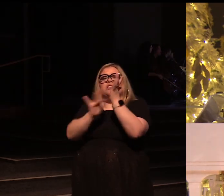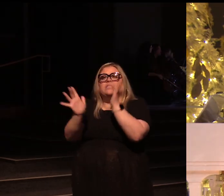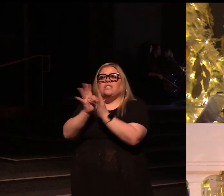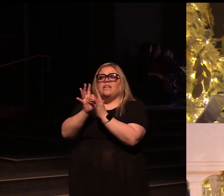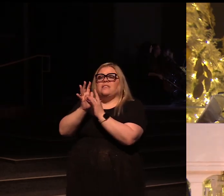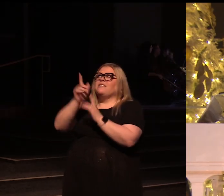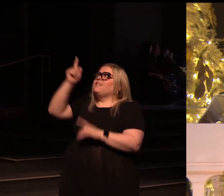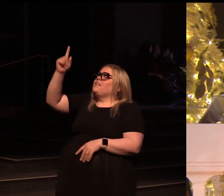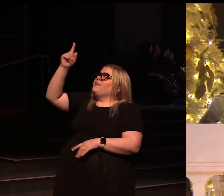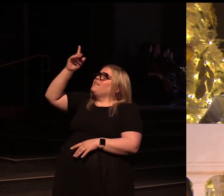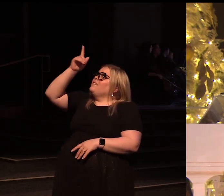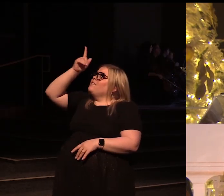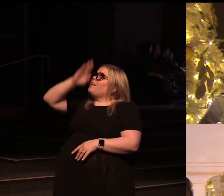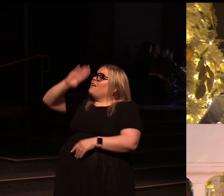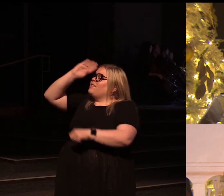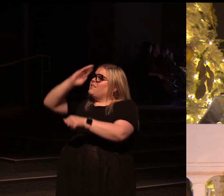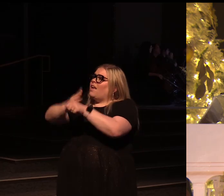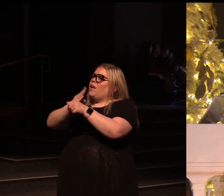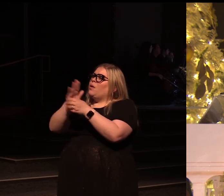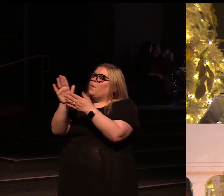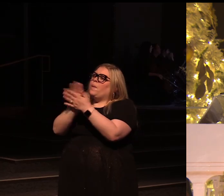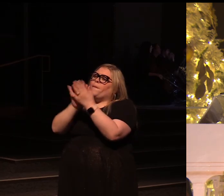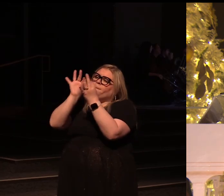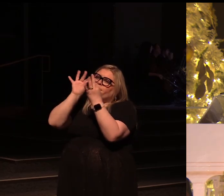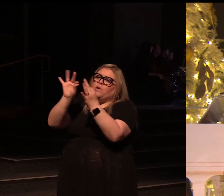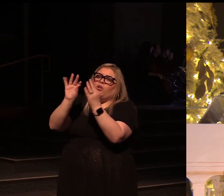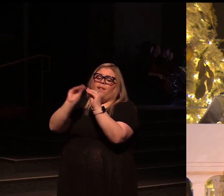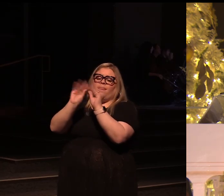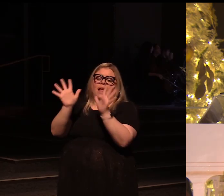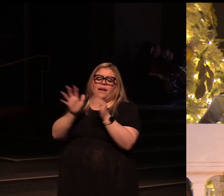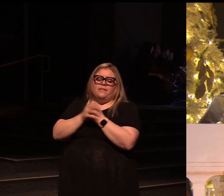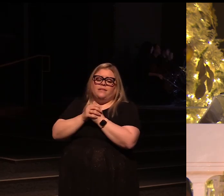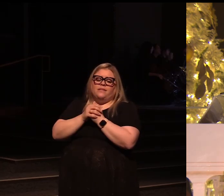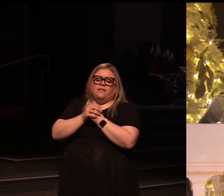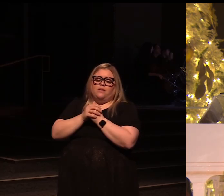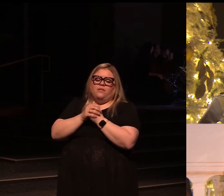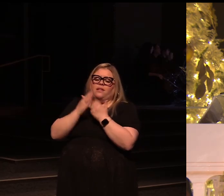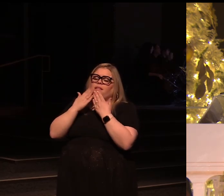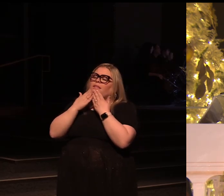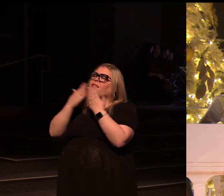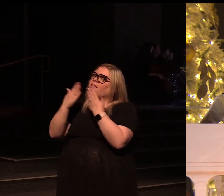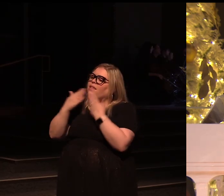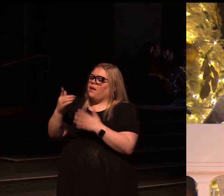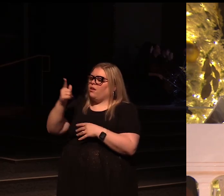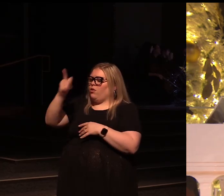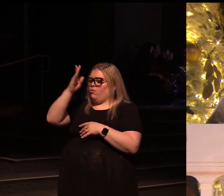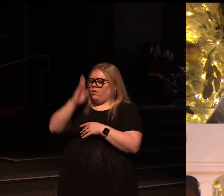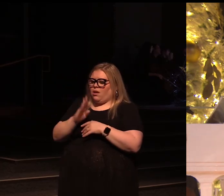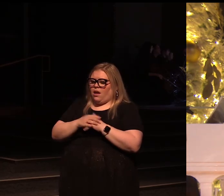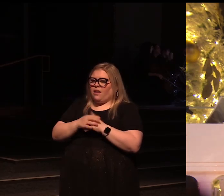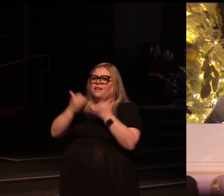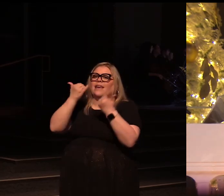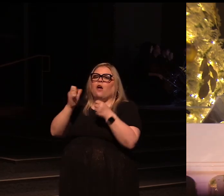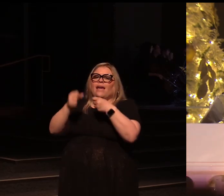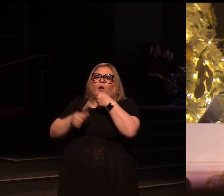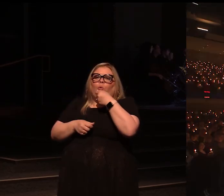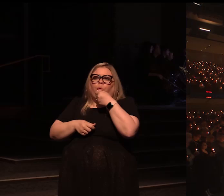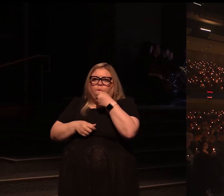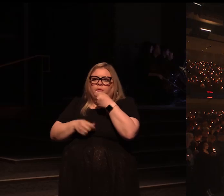Son of God, the pure light. Yeah, thank you, God. You may blow out your